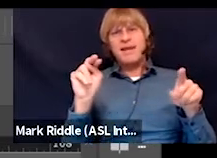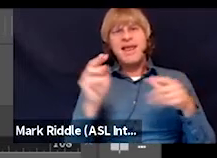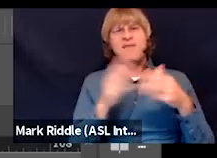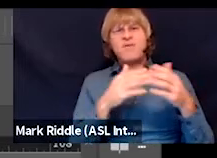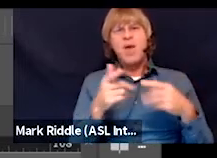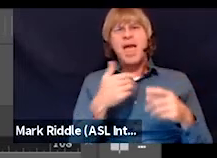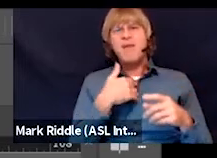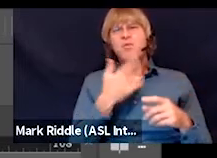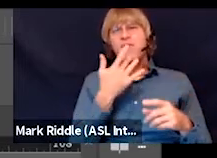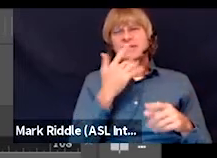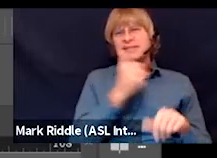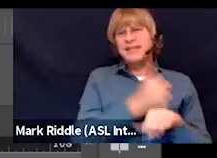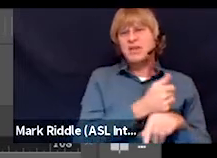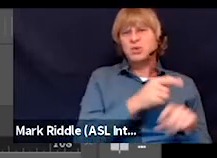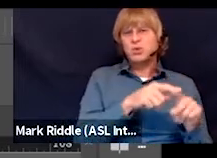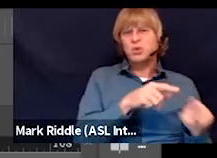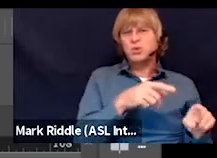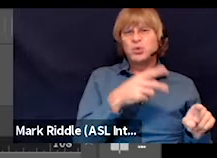have my preferences set.